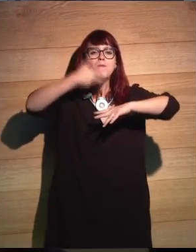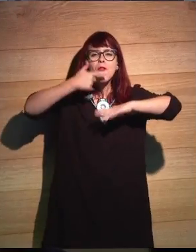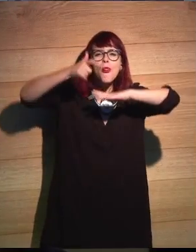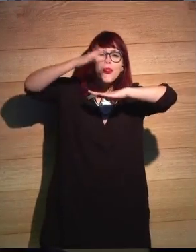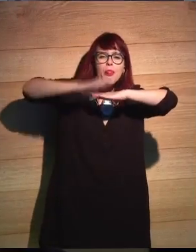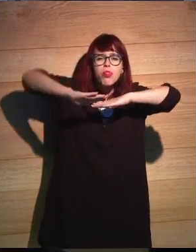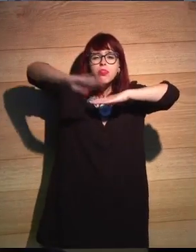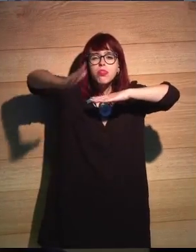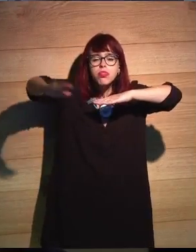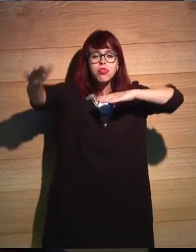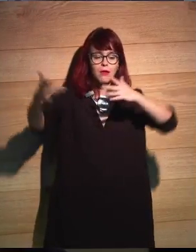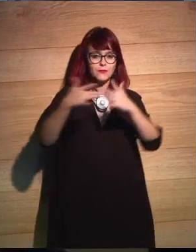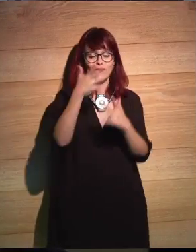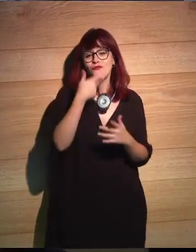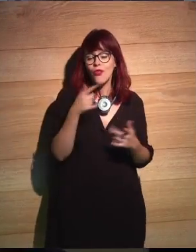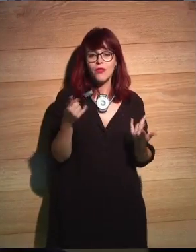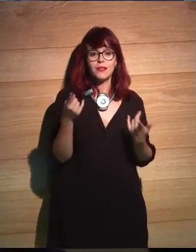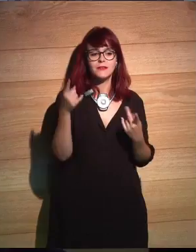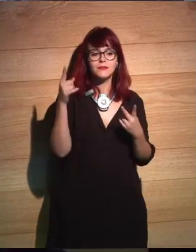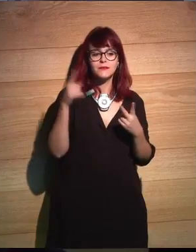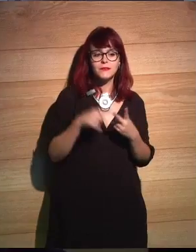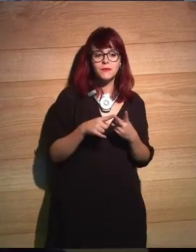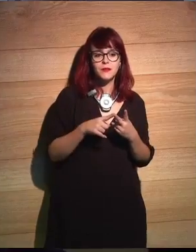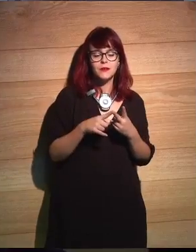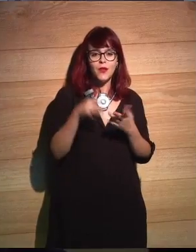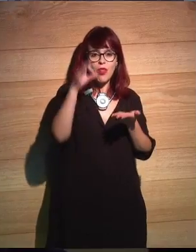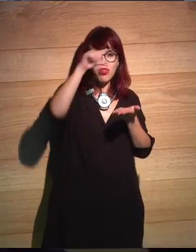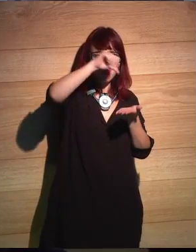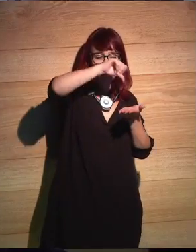far, sometimes from town to town,